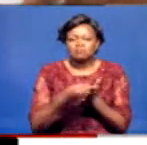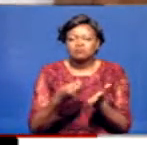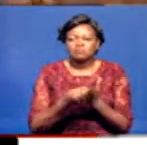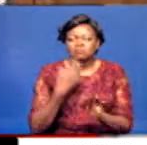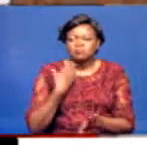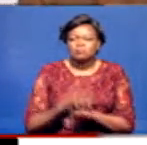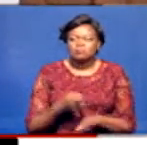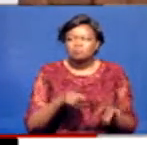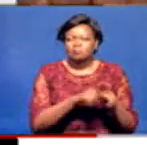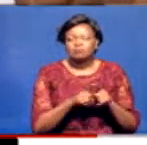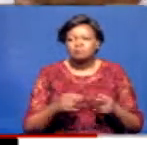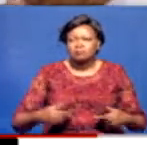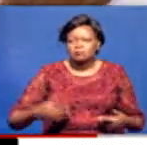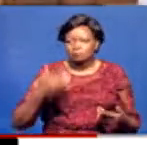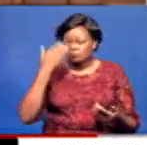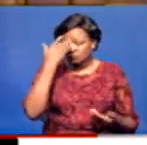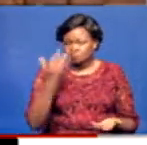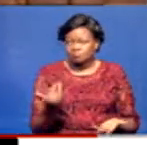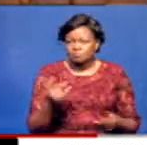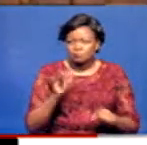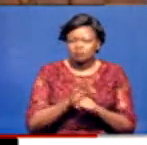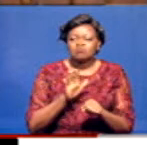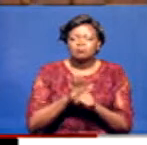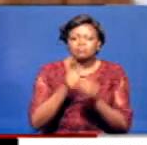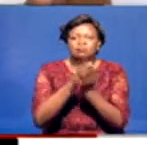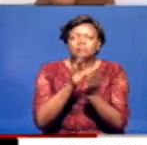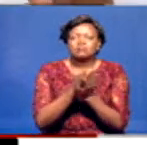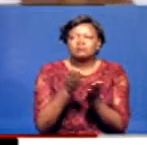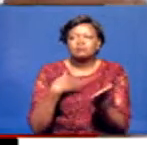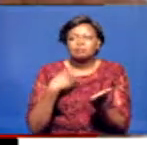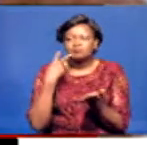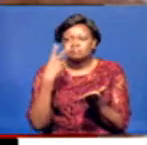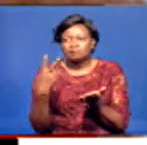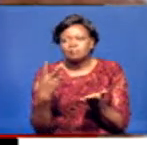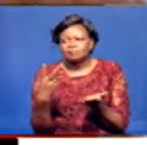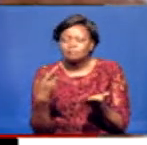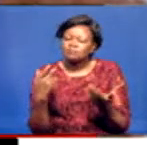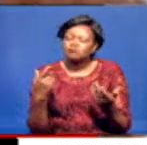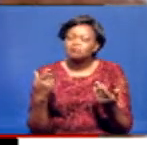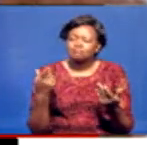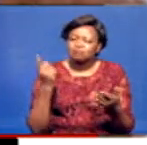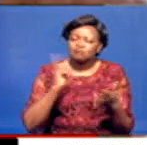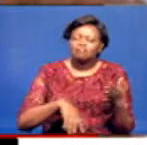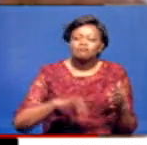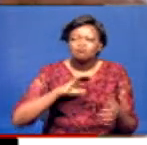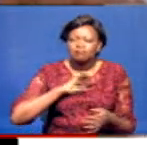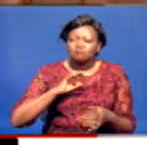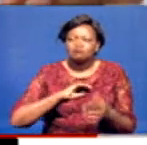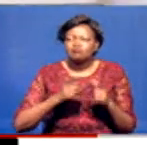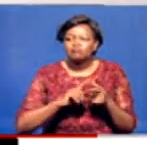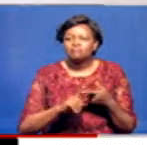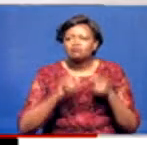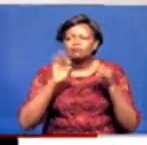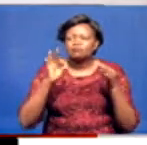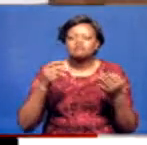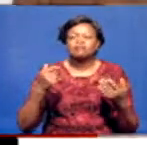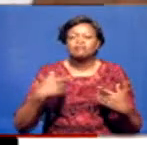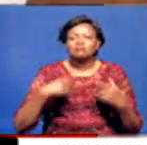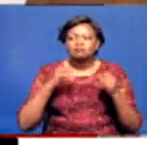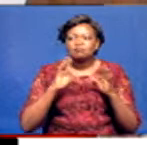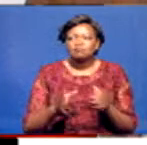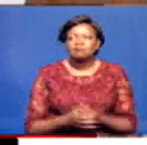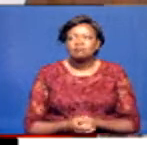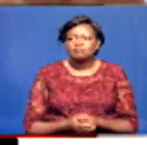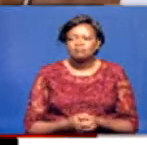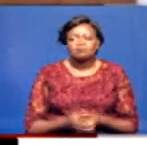person, because unajua sa most of the banks wanataka kuona uko na nini. So kama huna title